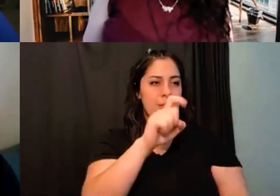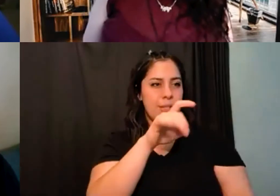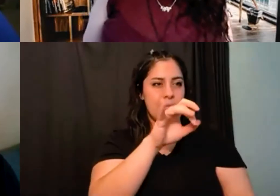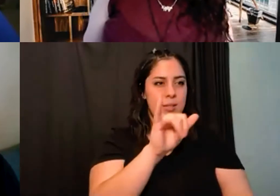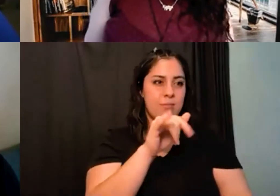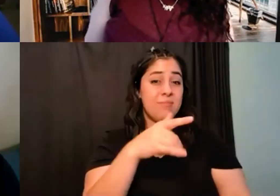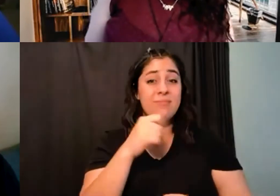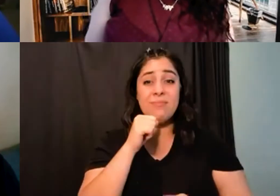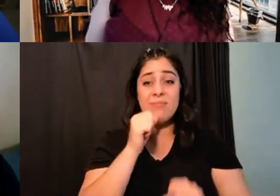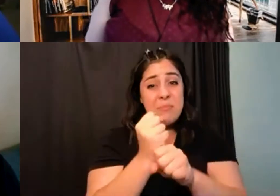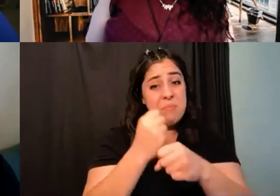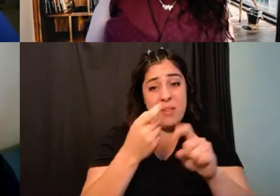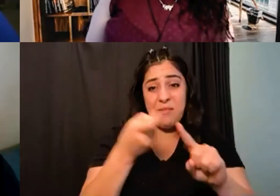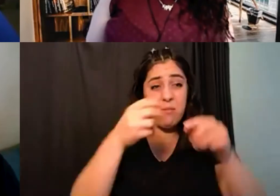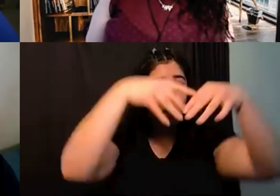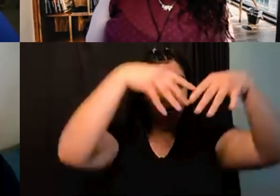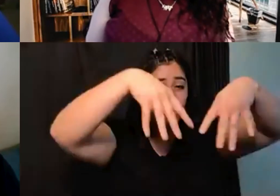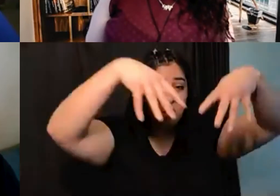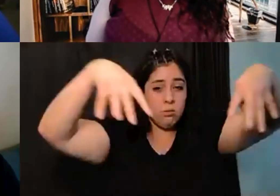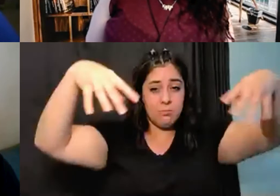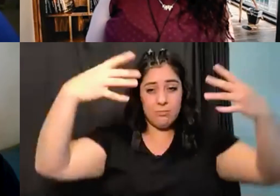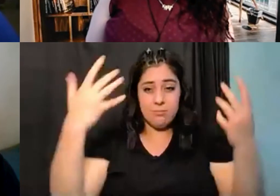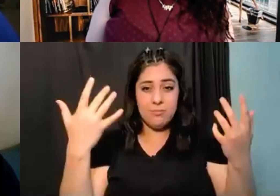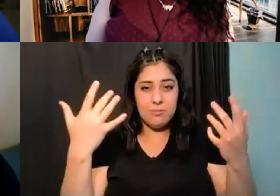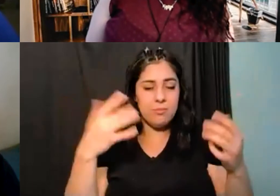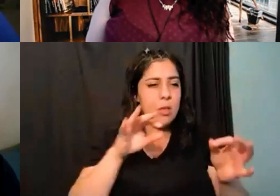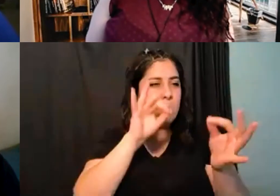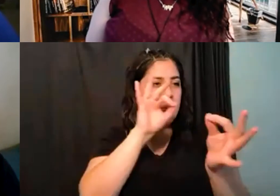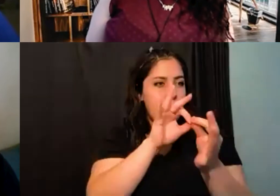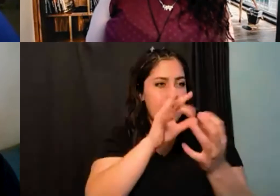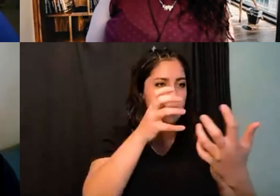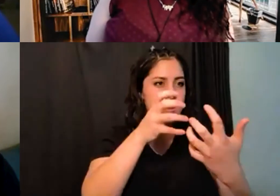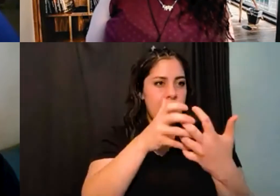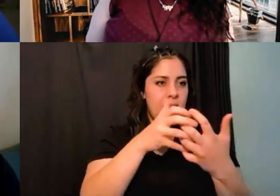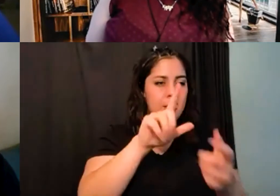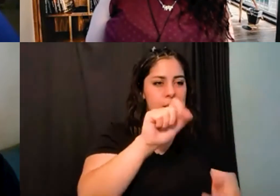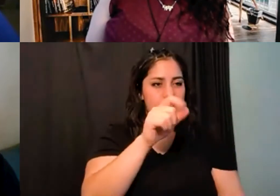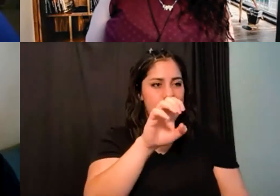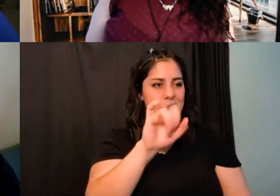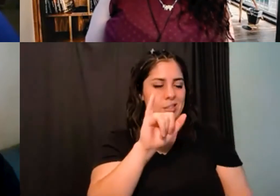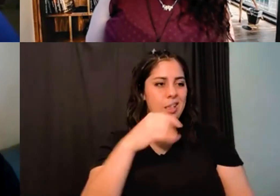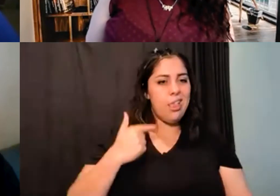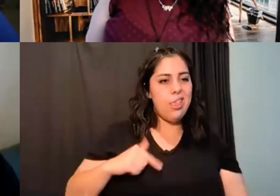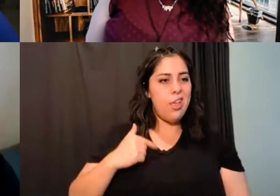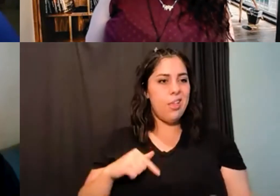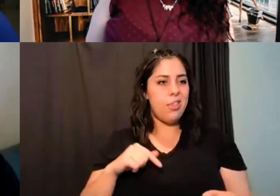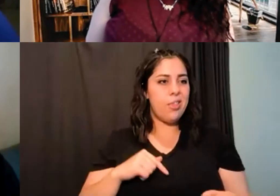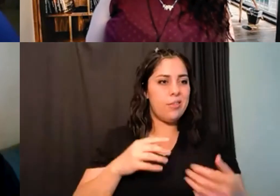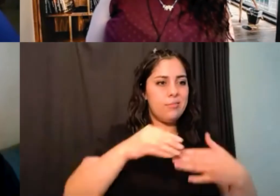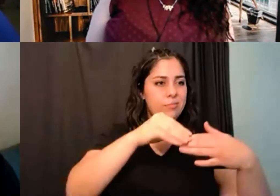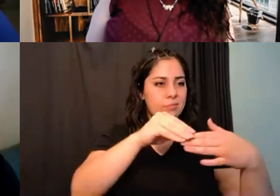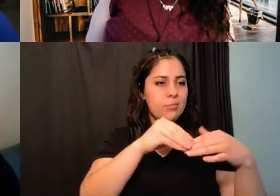from curtains with shape and form. Lace, leather, lycra. Not made to